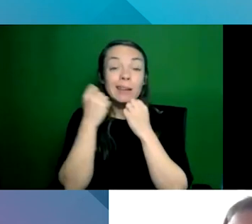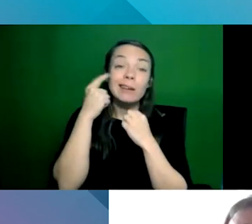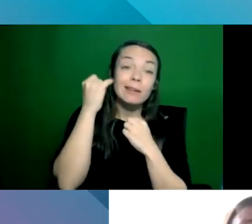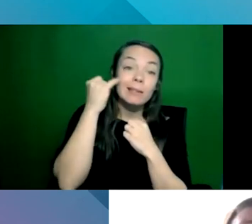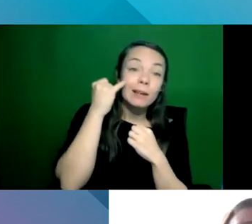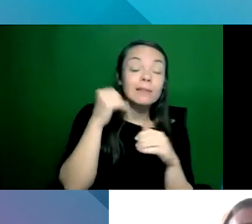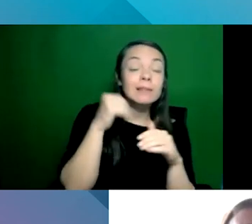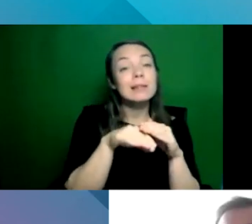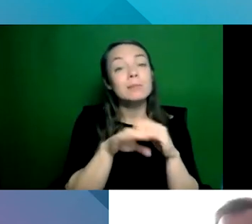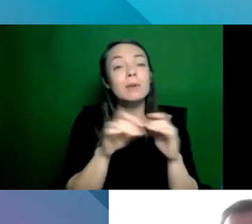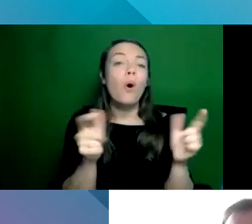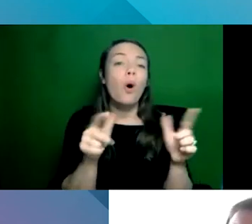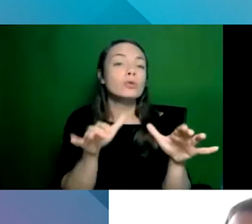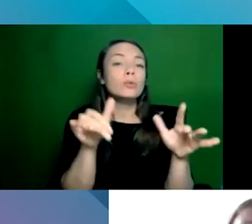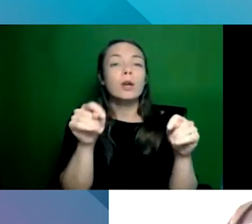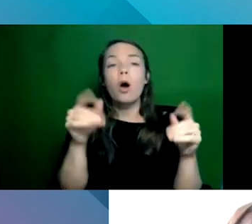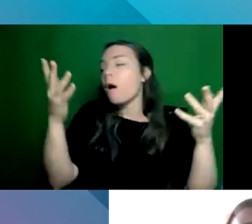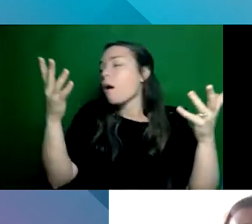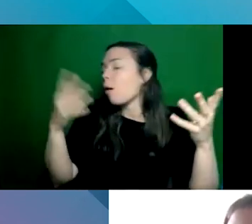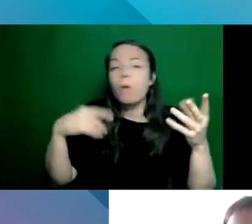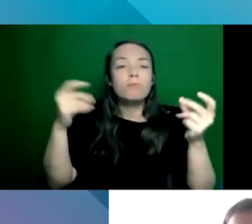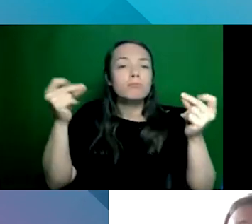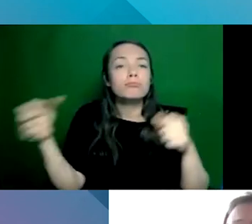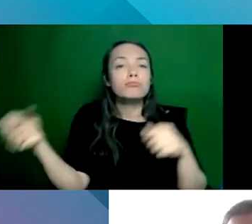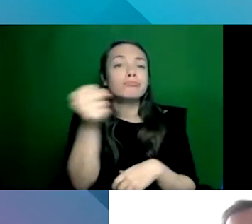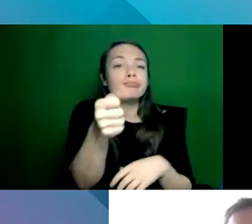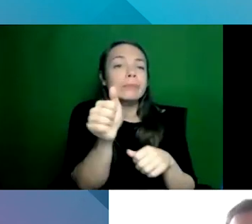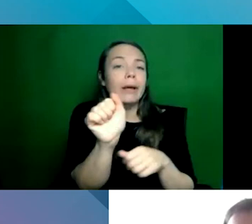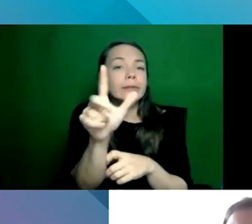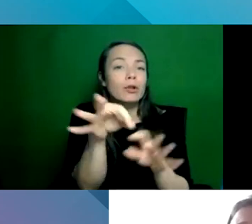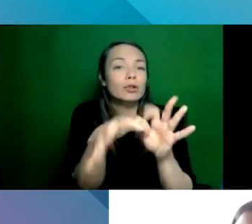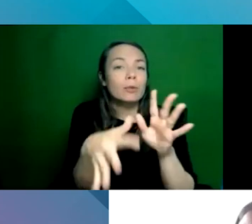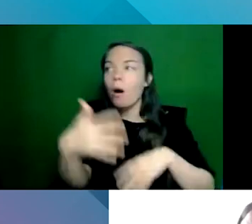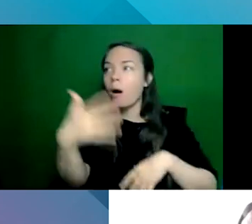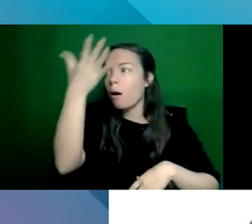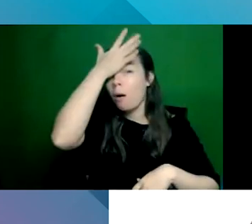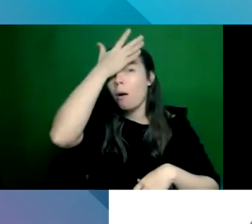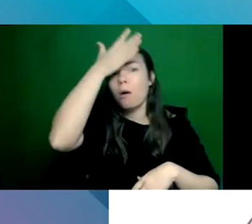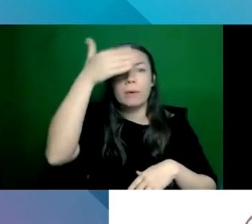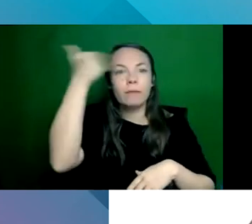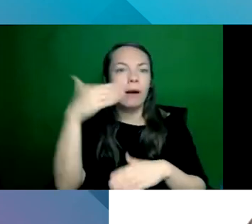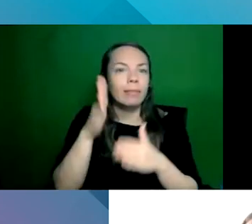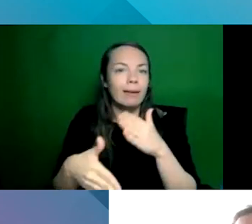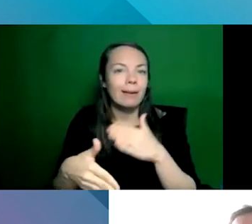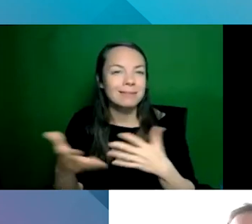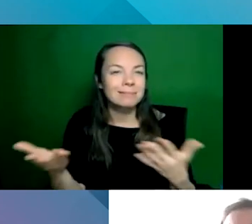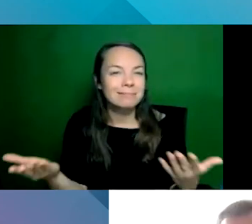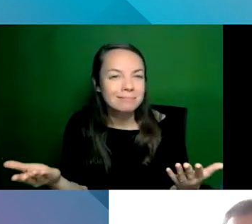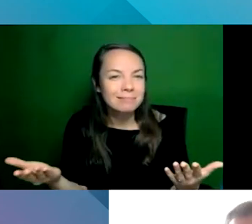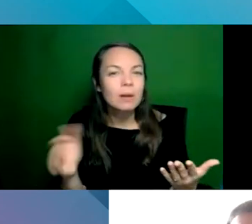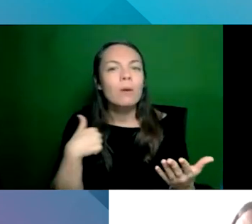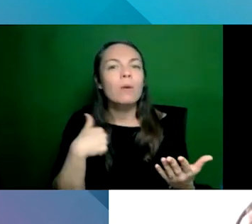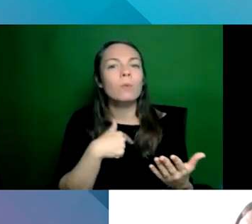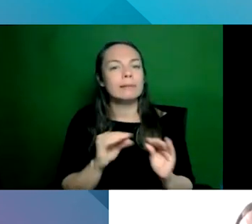everyone is doing it, oh, let's get something real quick, let's get an ASL interpreter, and we forgot about it at the end of the event, like, we can tell those of us who